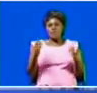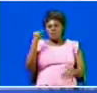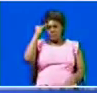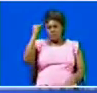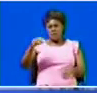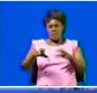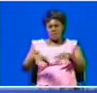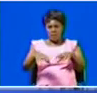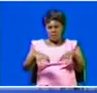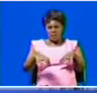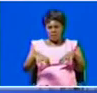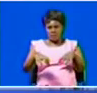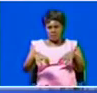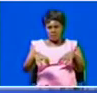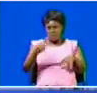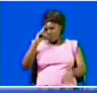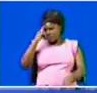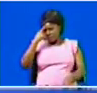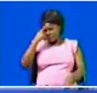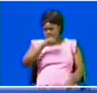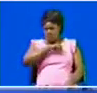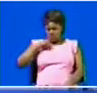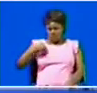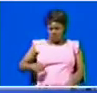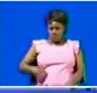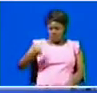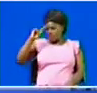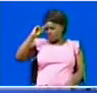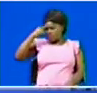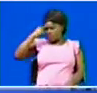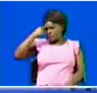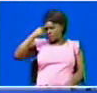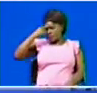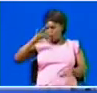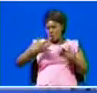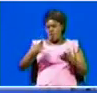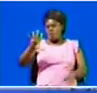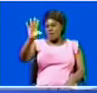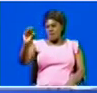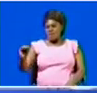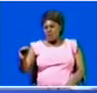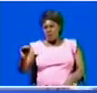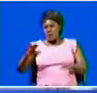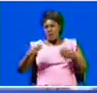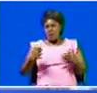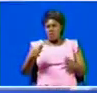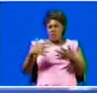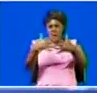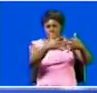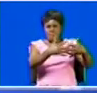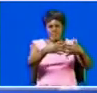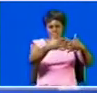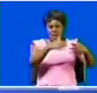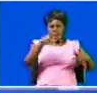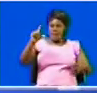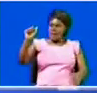markets. So, you know, whether you look at Asia with China or India, or whether you look at Africa or you look at Latin America,